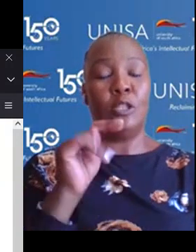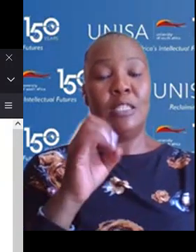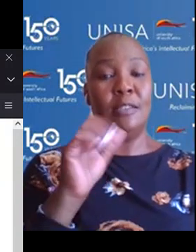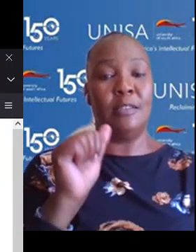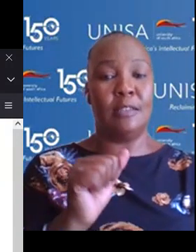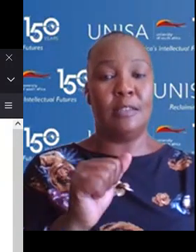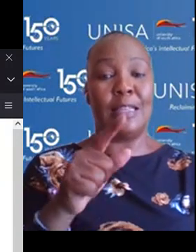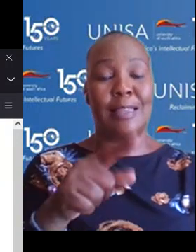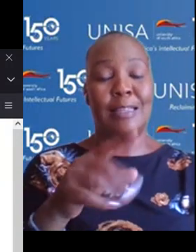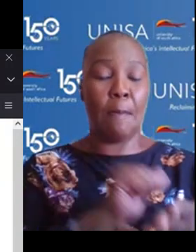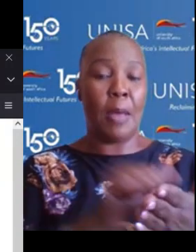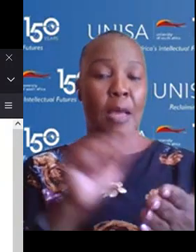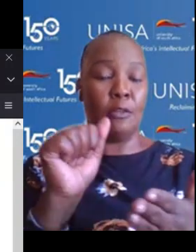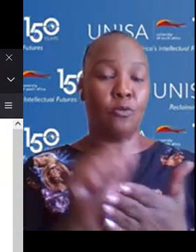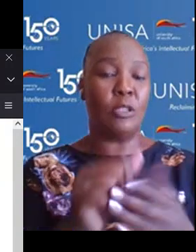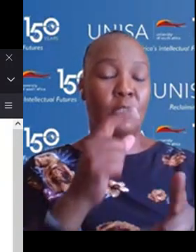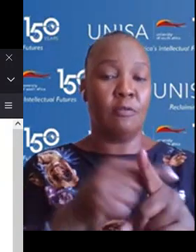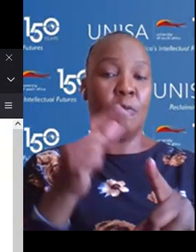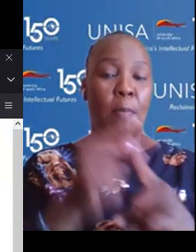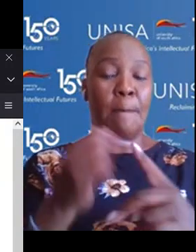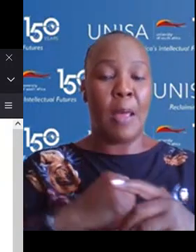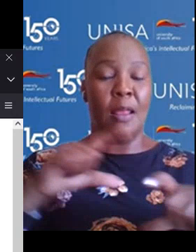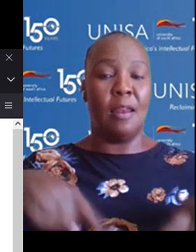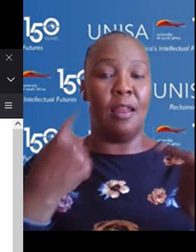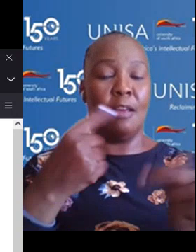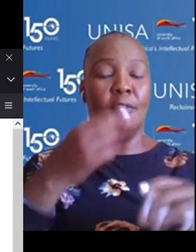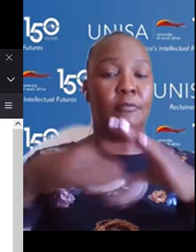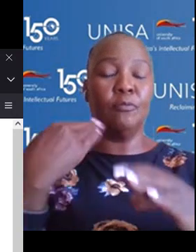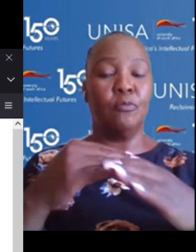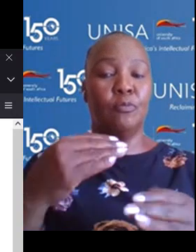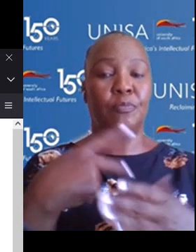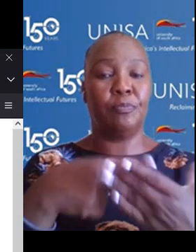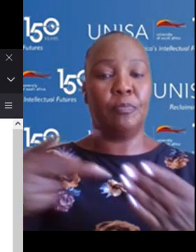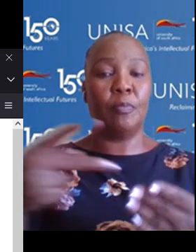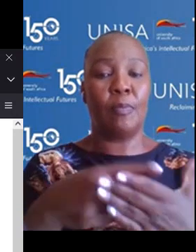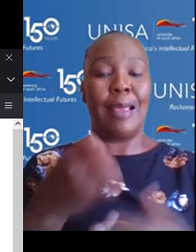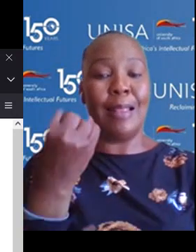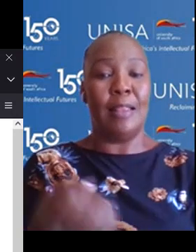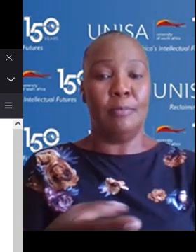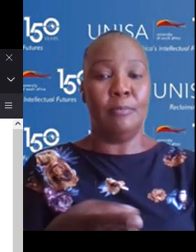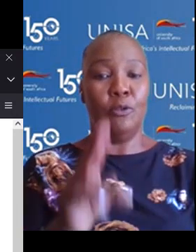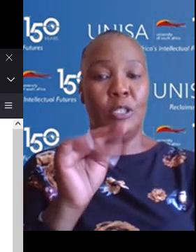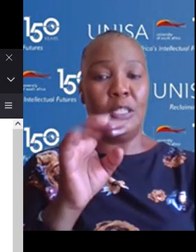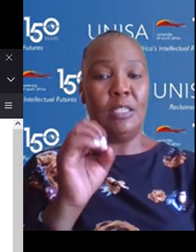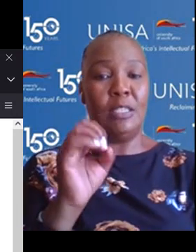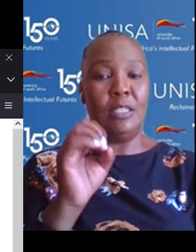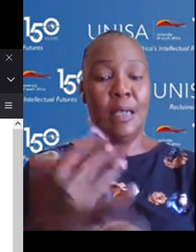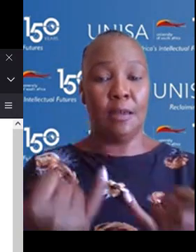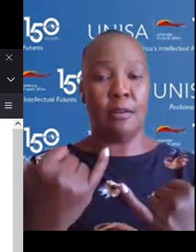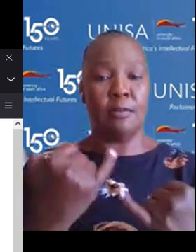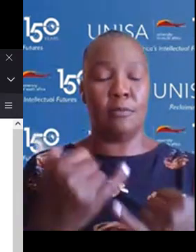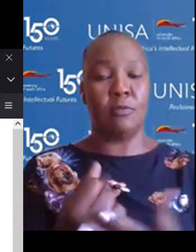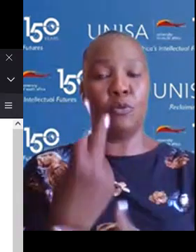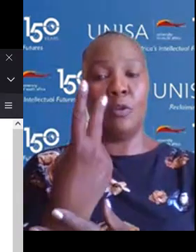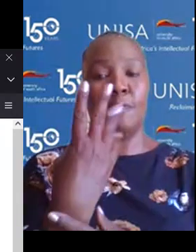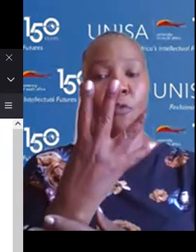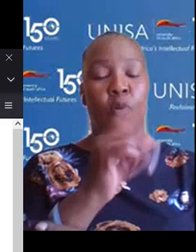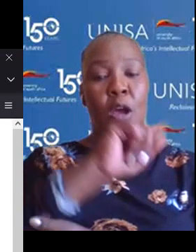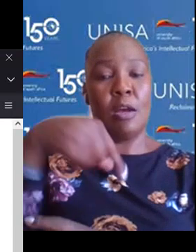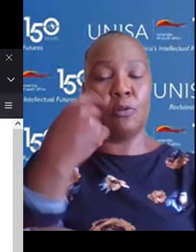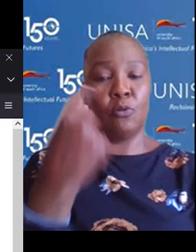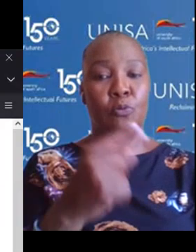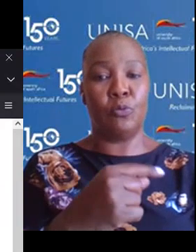the password for your MyLife account. Remember, if you're going to claim your UNISA login at this time, it can take up to 24 hours for the